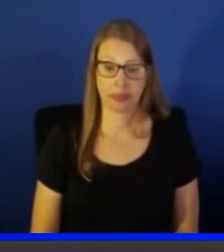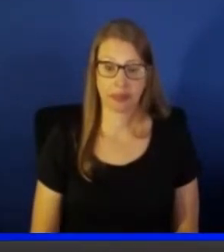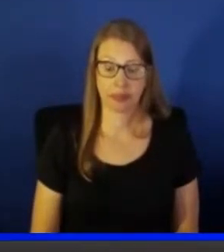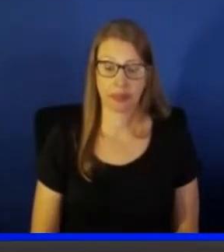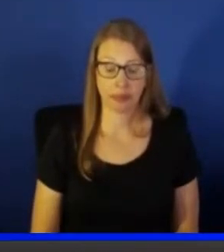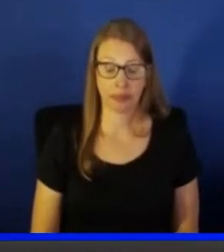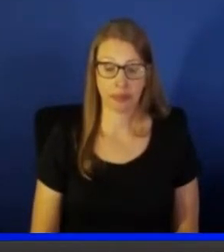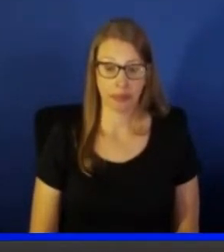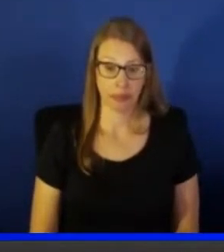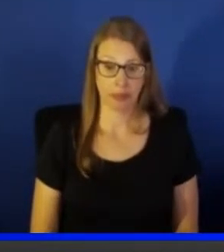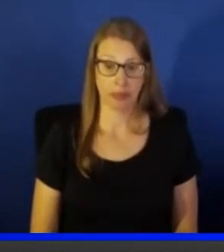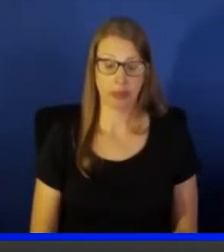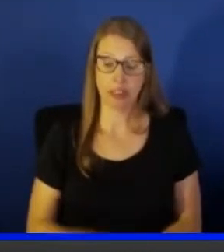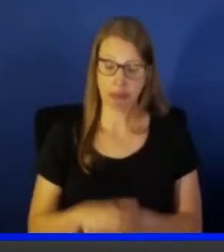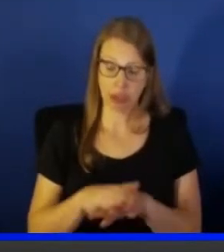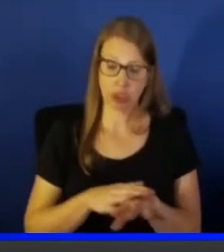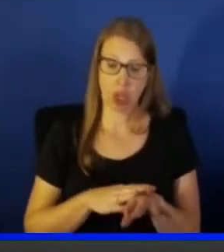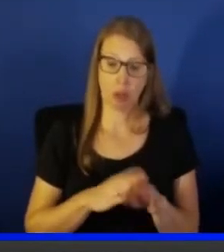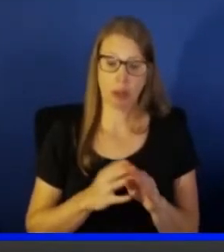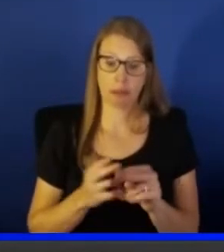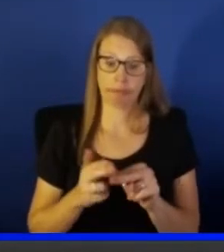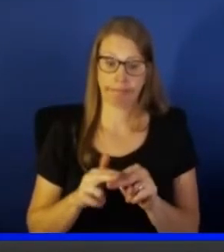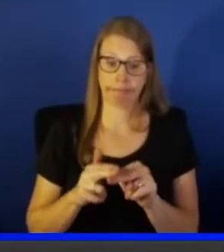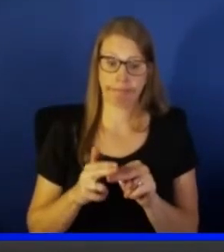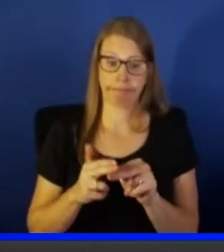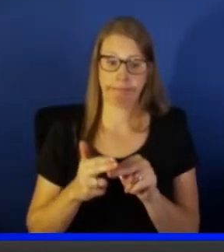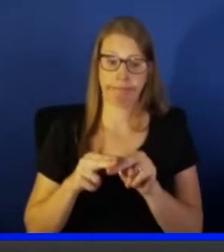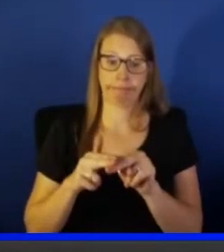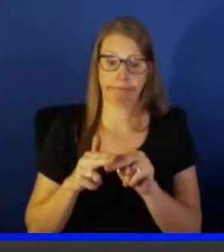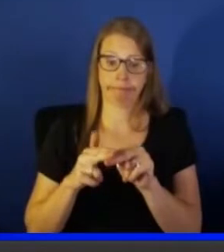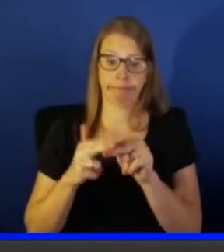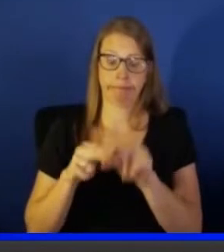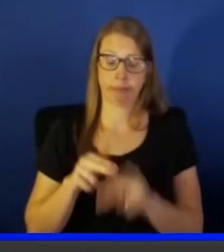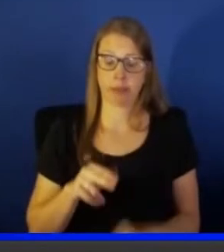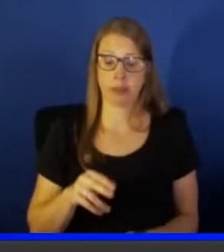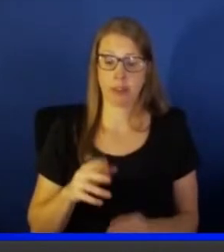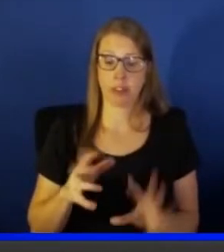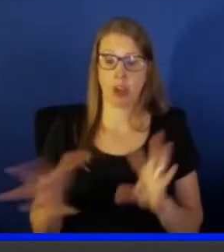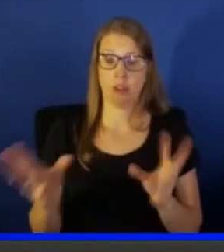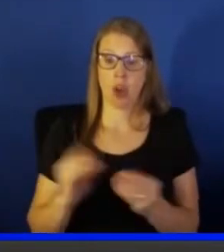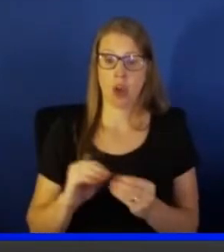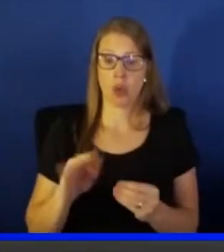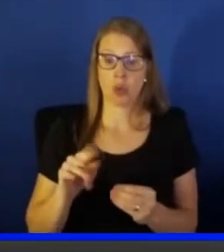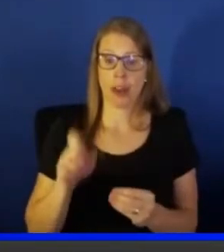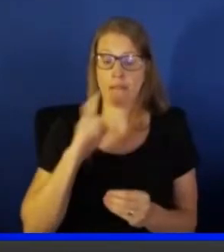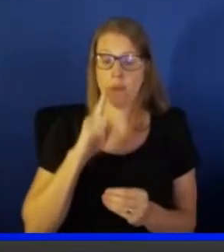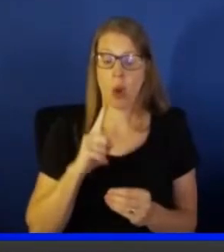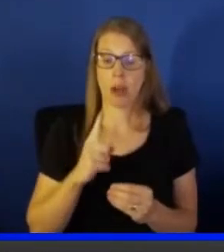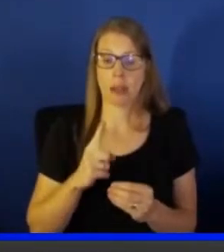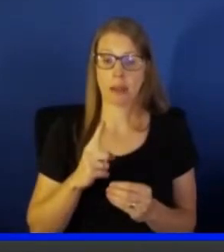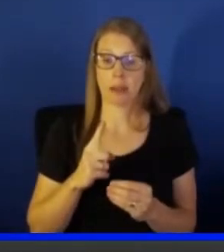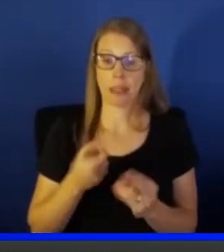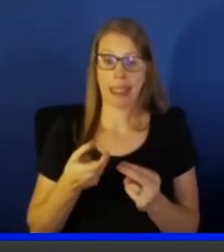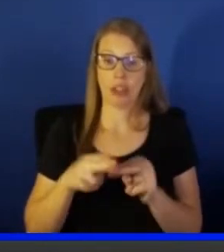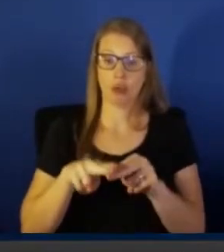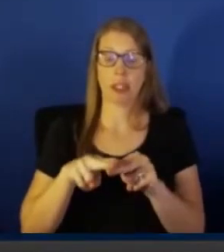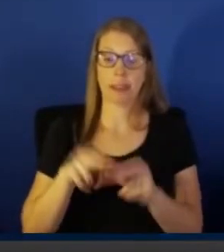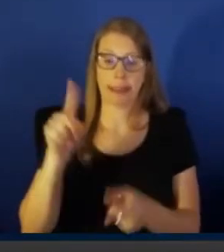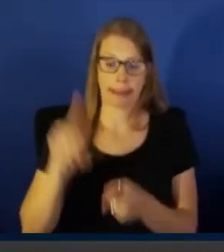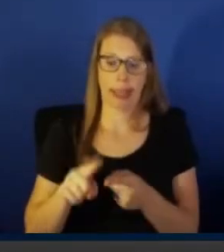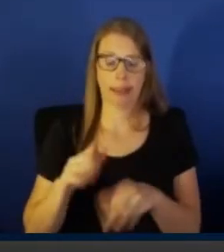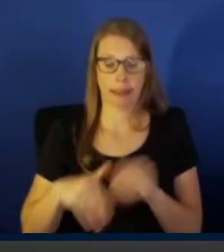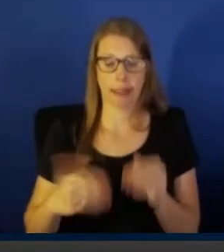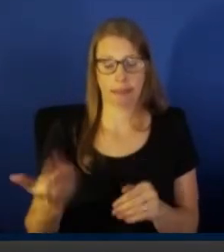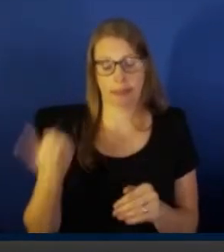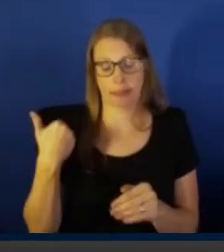has been slower. The overall rate of increase is quite less than it was in the previous surges as well. And then just